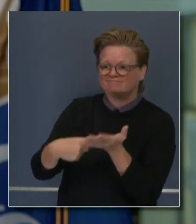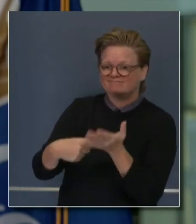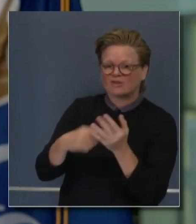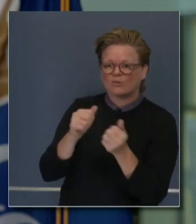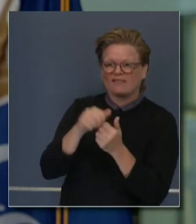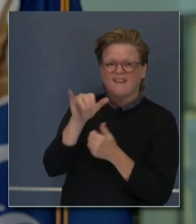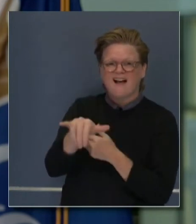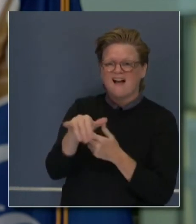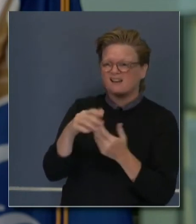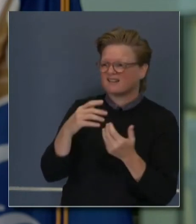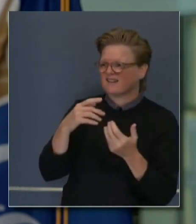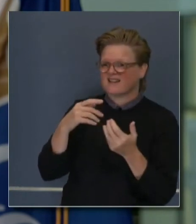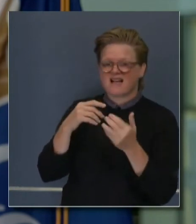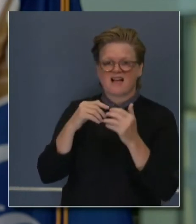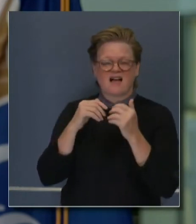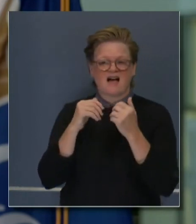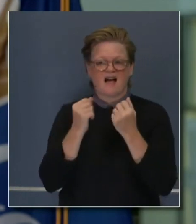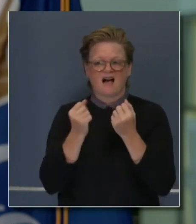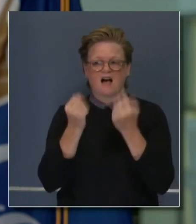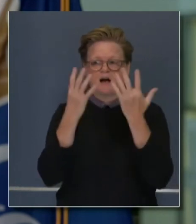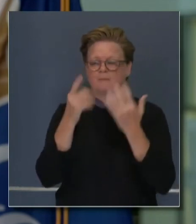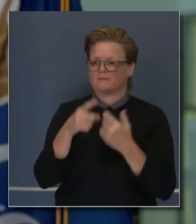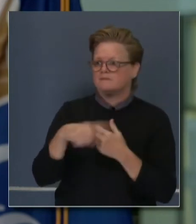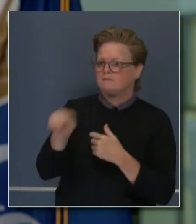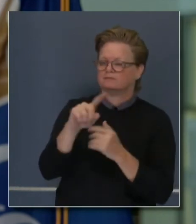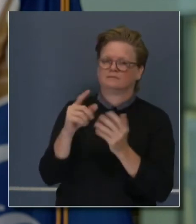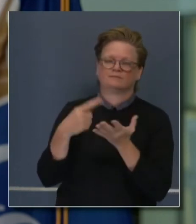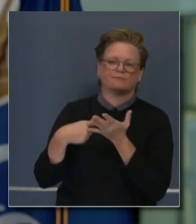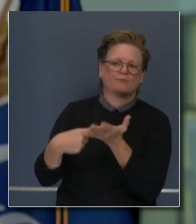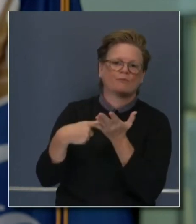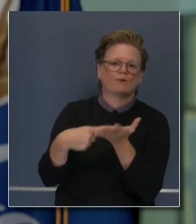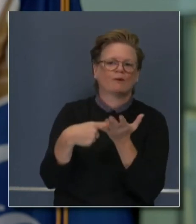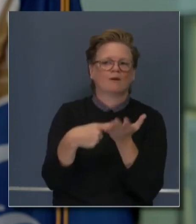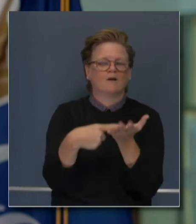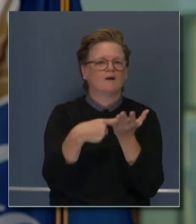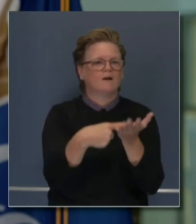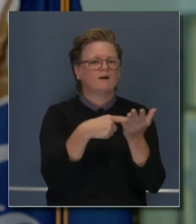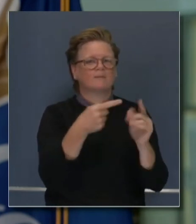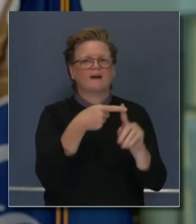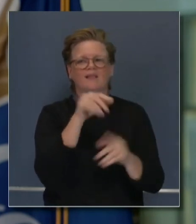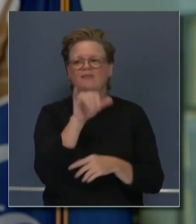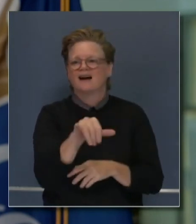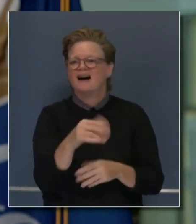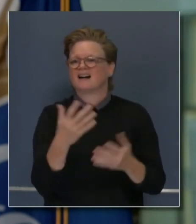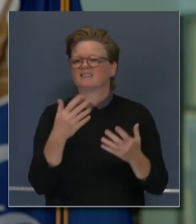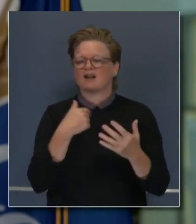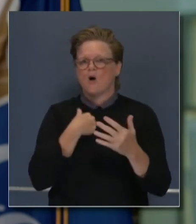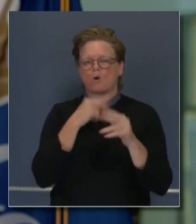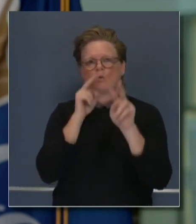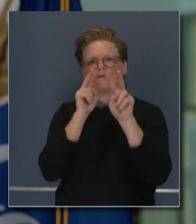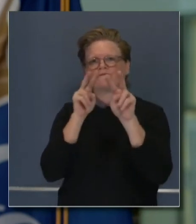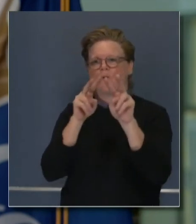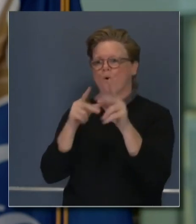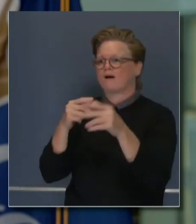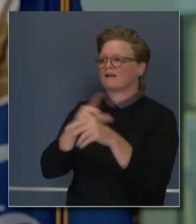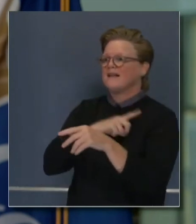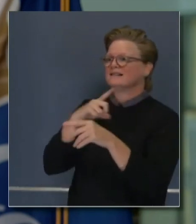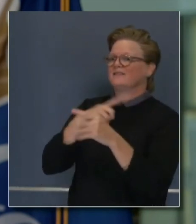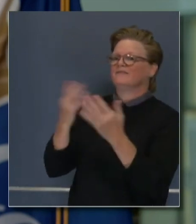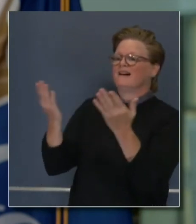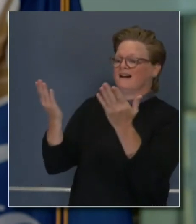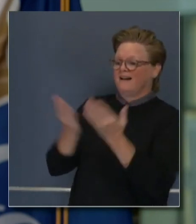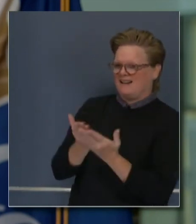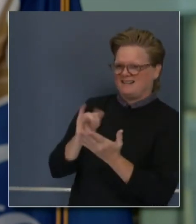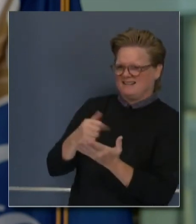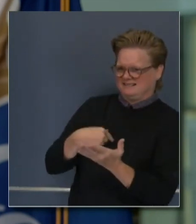in the midst of those negotiations. But I look forward absolutely to signing it. I have been very, very expressive in